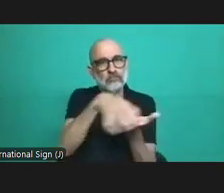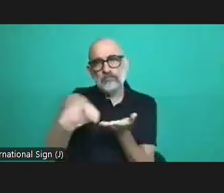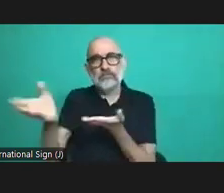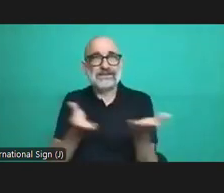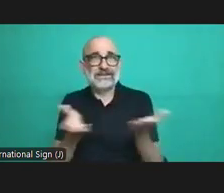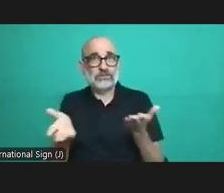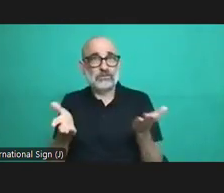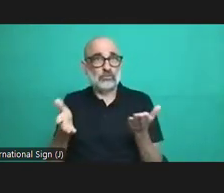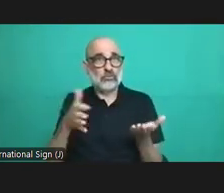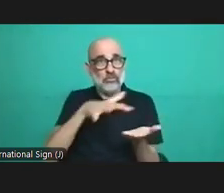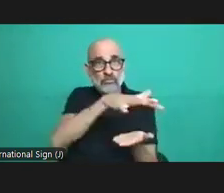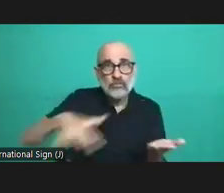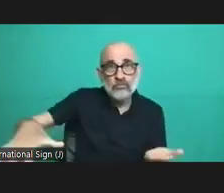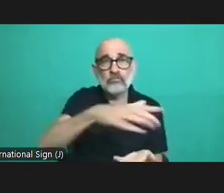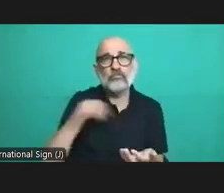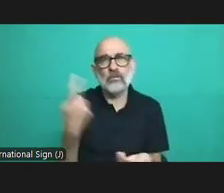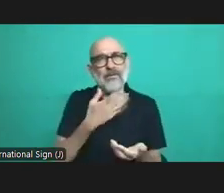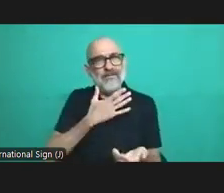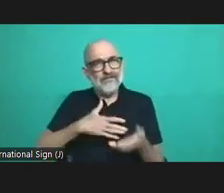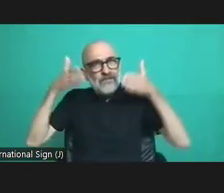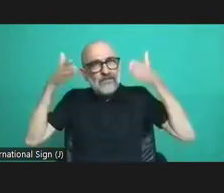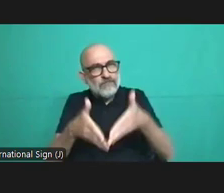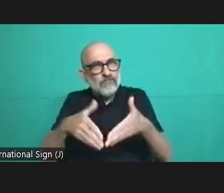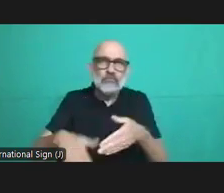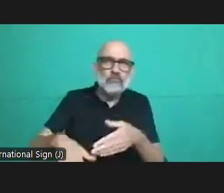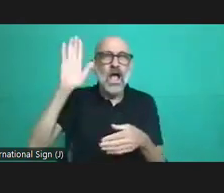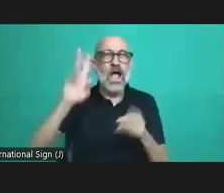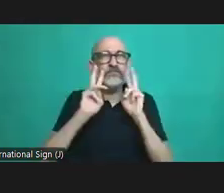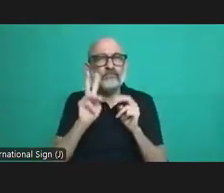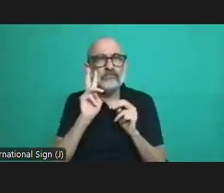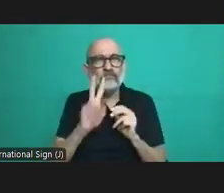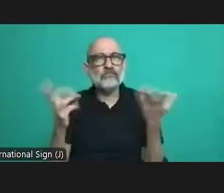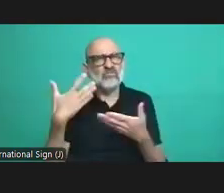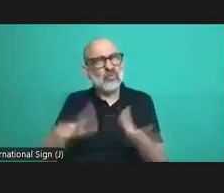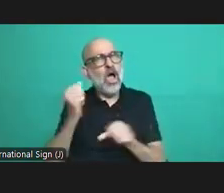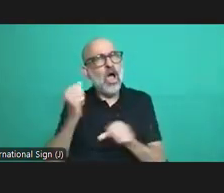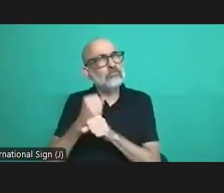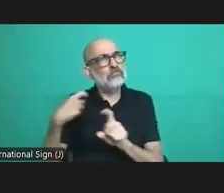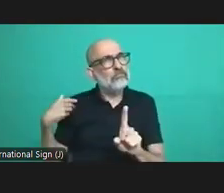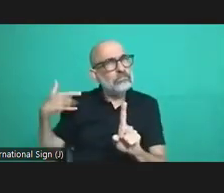of the strategic plan, we are working on this area. The